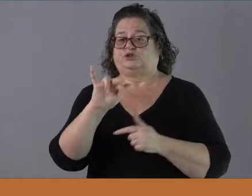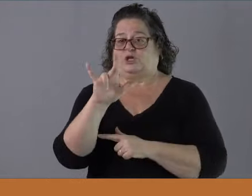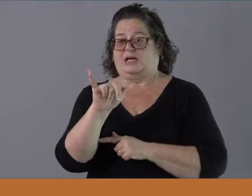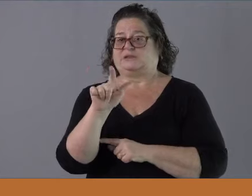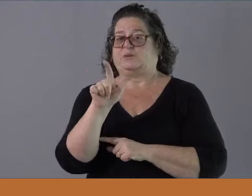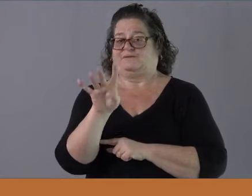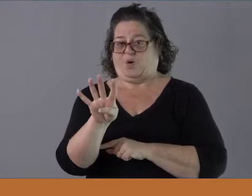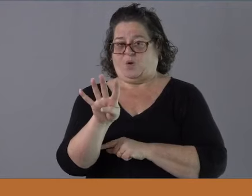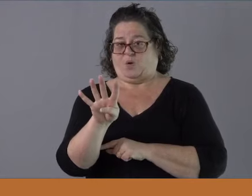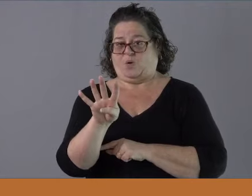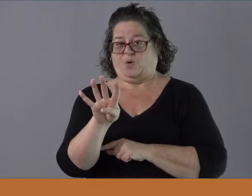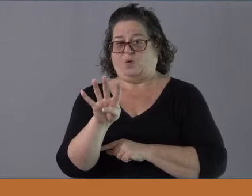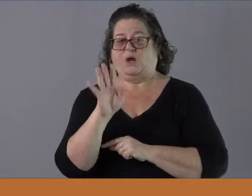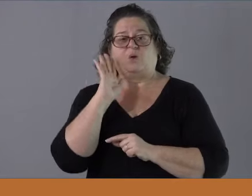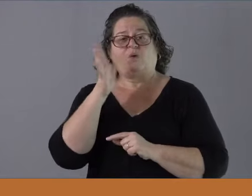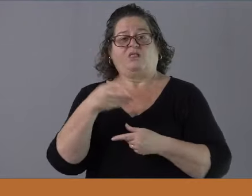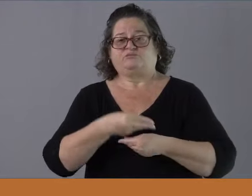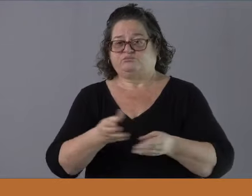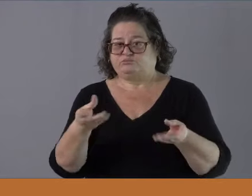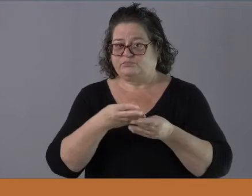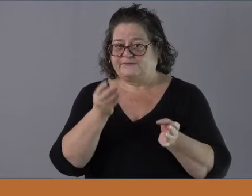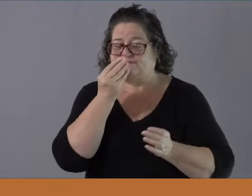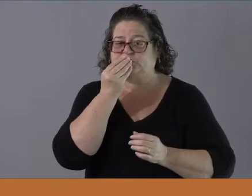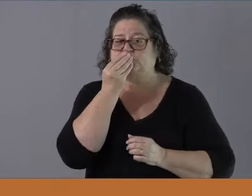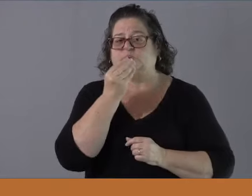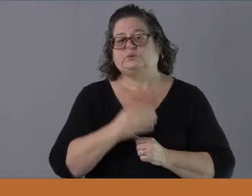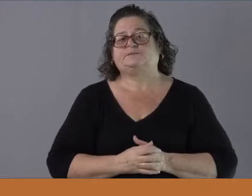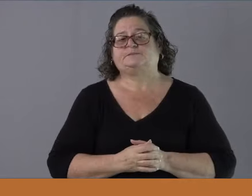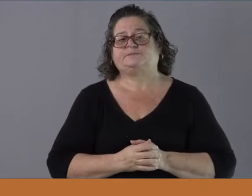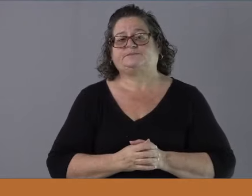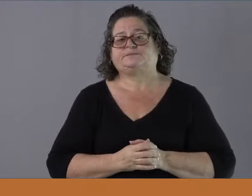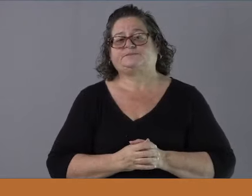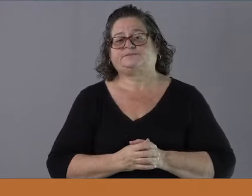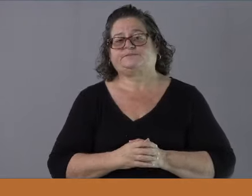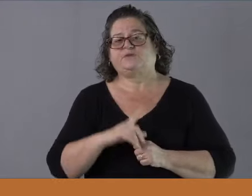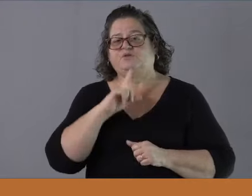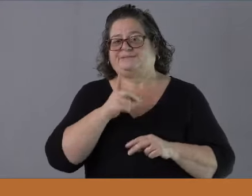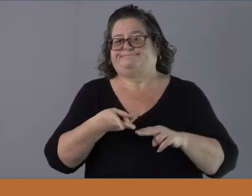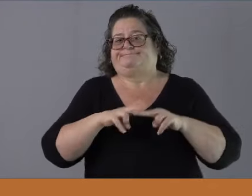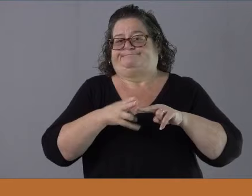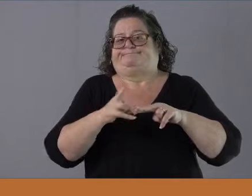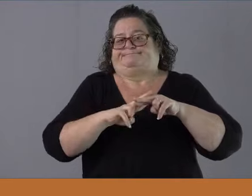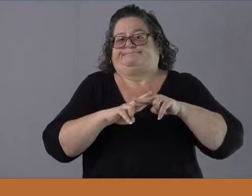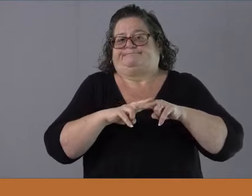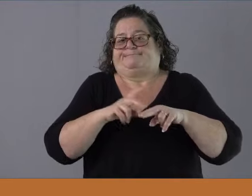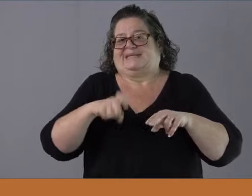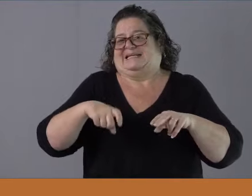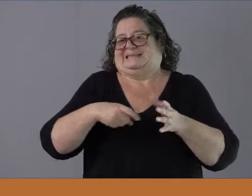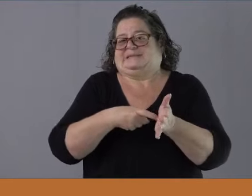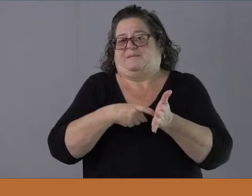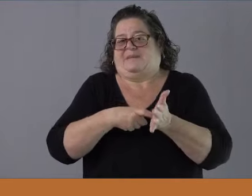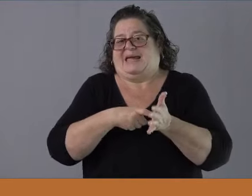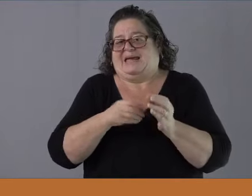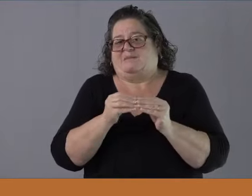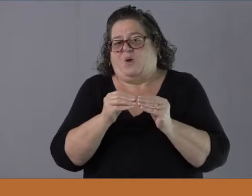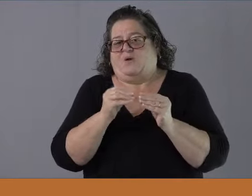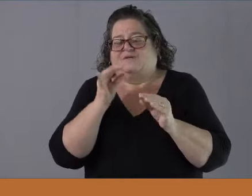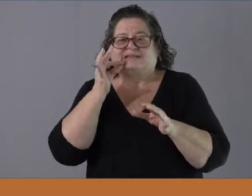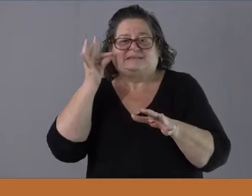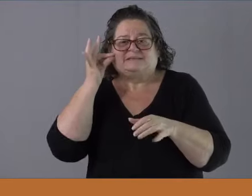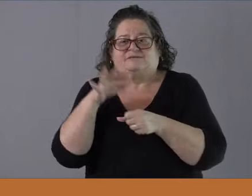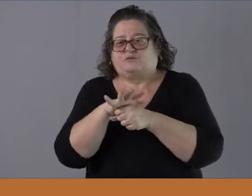the increased demand. Thank you very much, and thanks for the good work of the Guard and DEMA. And boy, you all and your